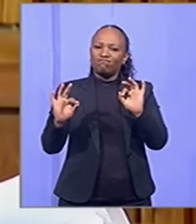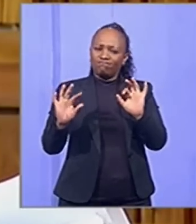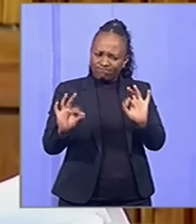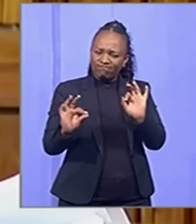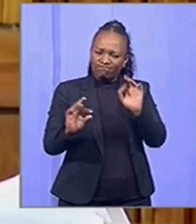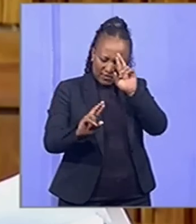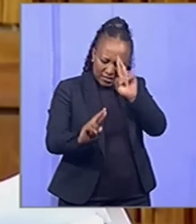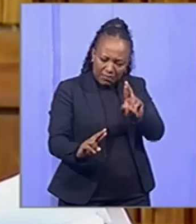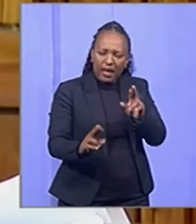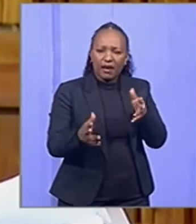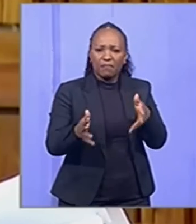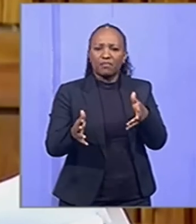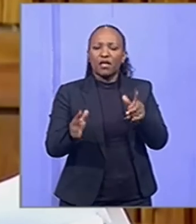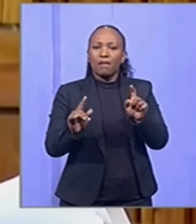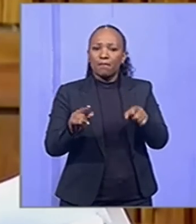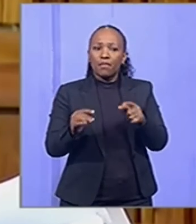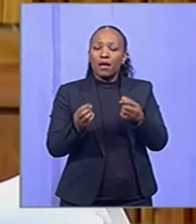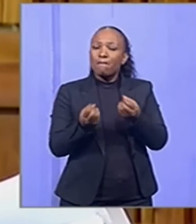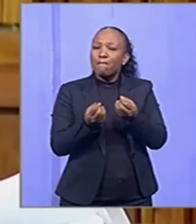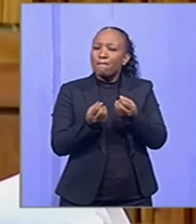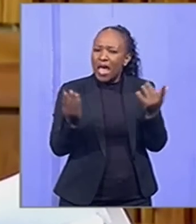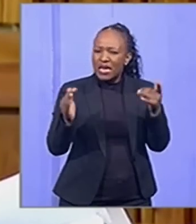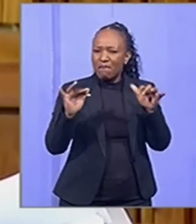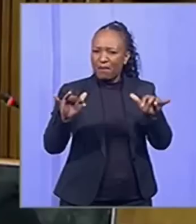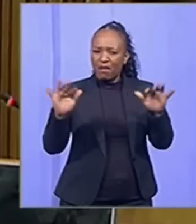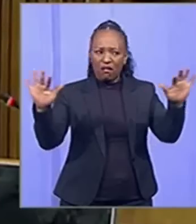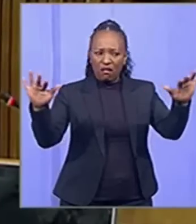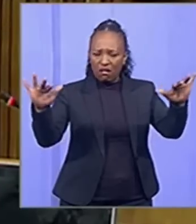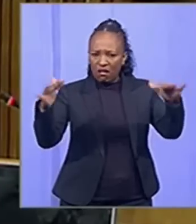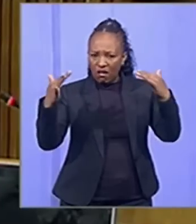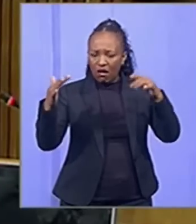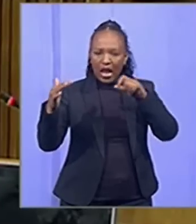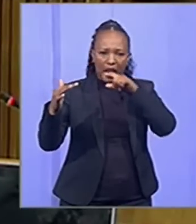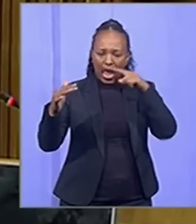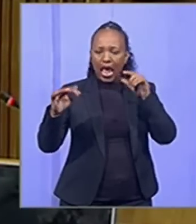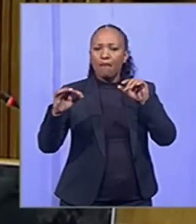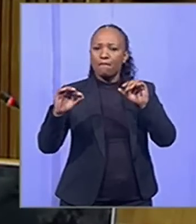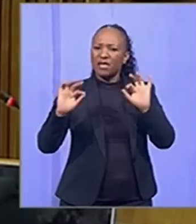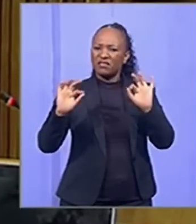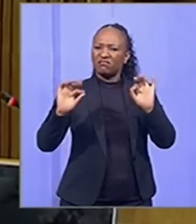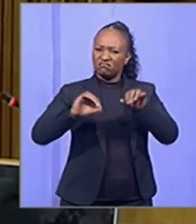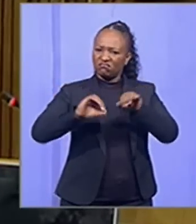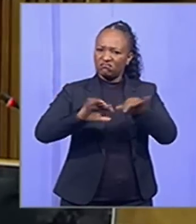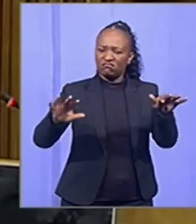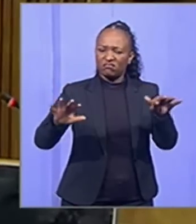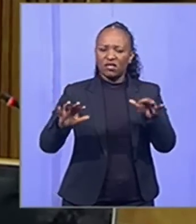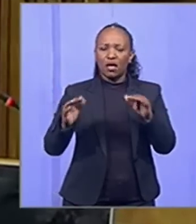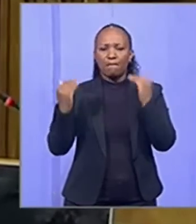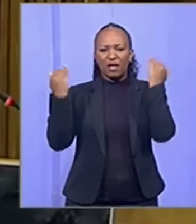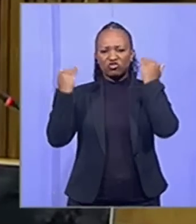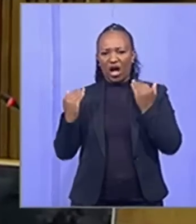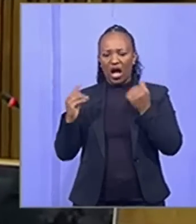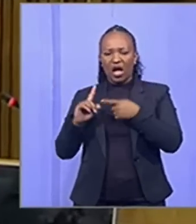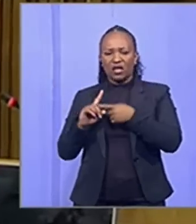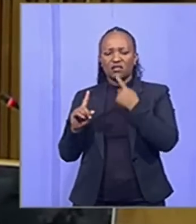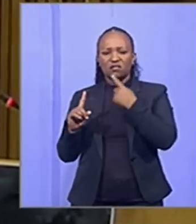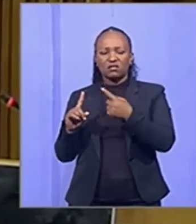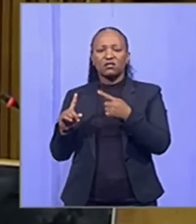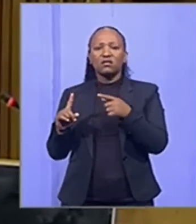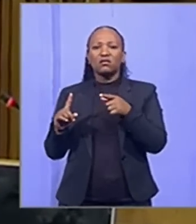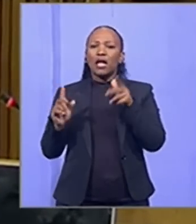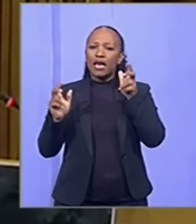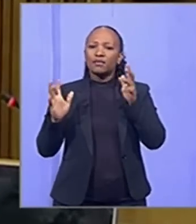respectability and feeds millions of people with the fig leaf. Empa moahlodi ha dumele hore ba mamedi wa SABC ha